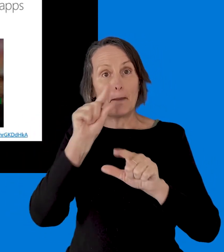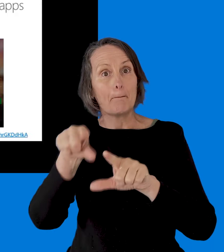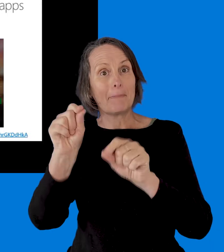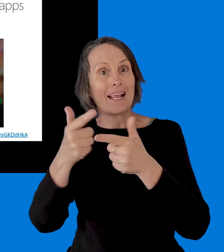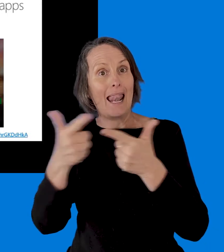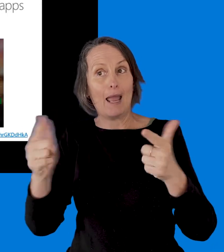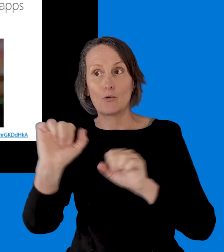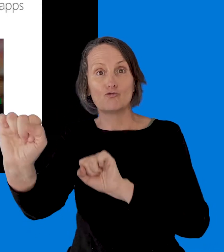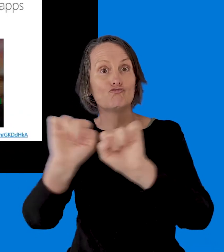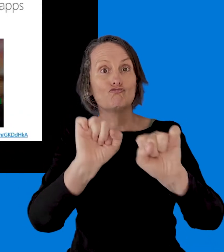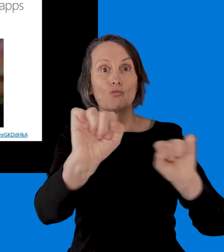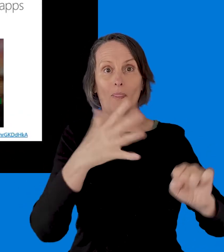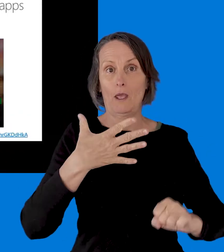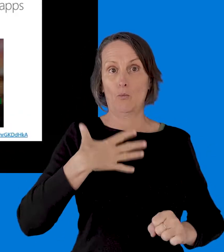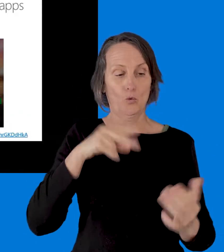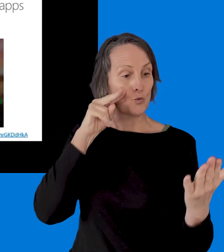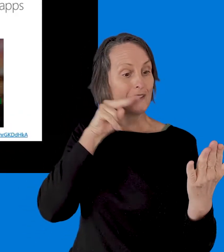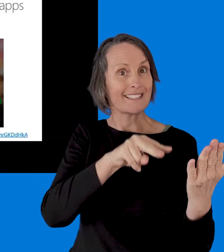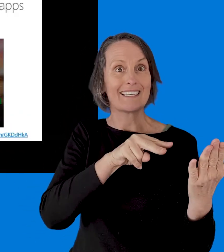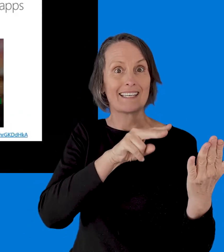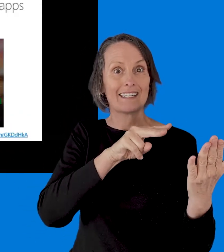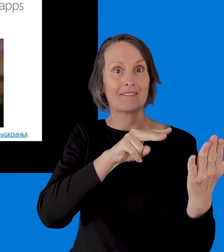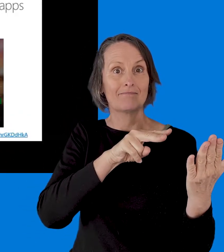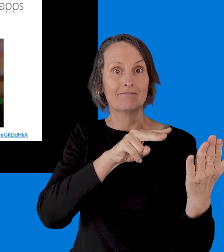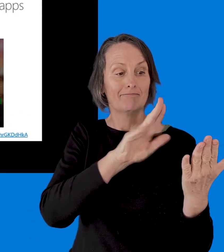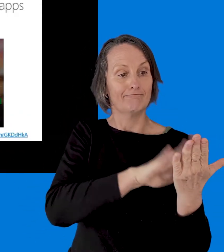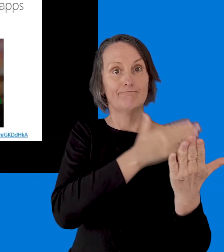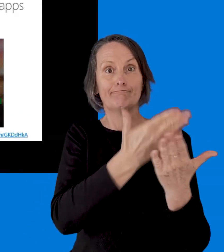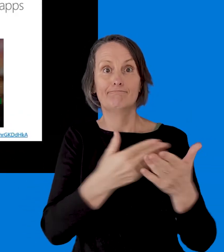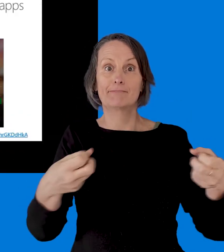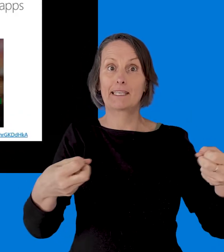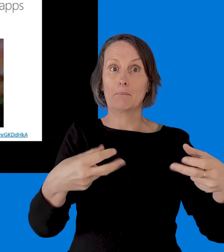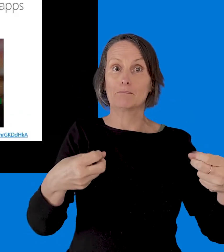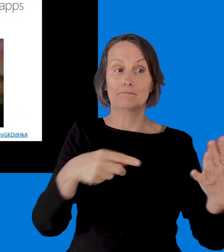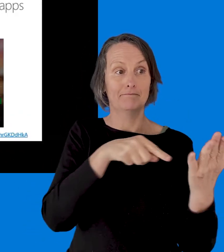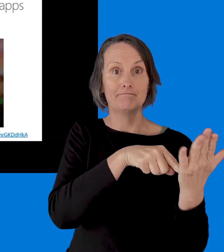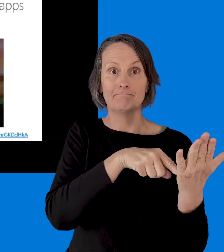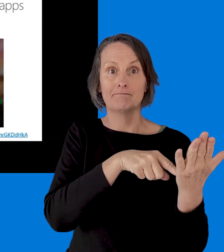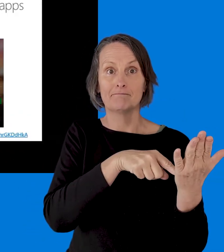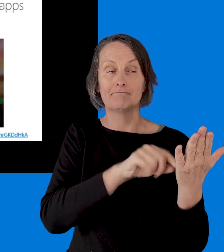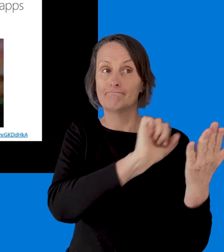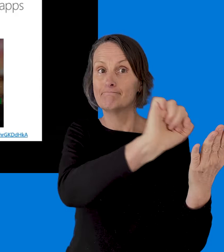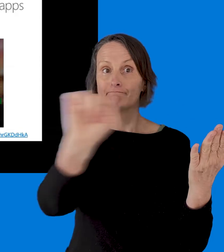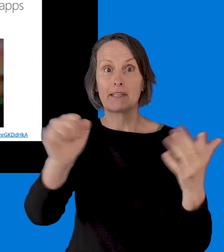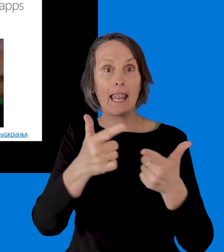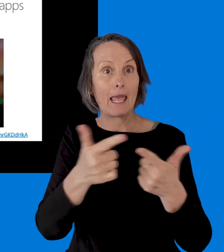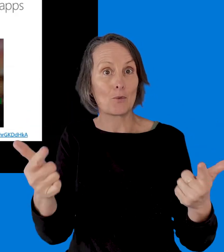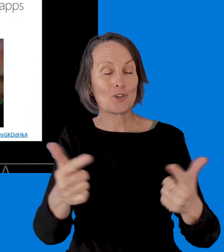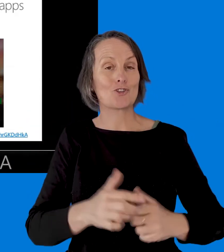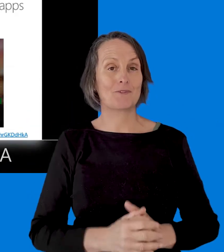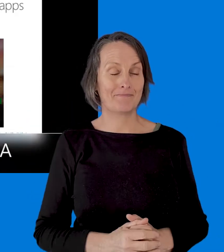and then the language that you want to view the captions or the transcripts in.